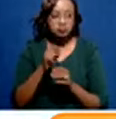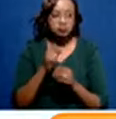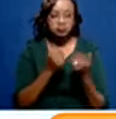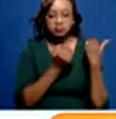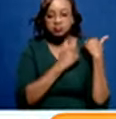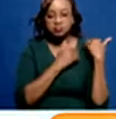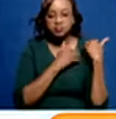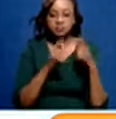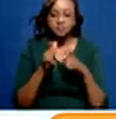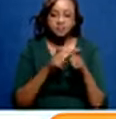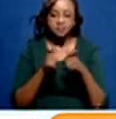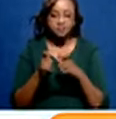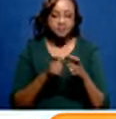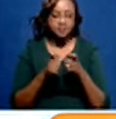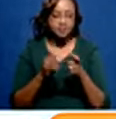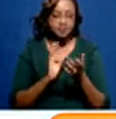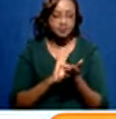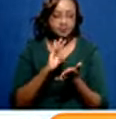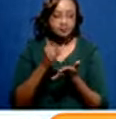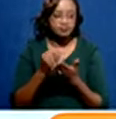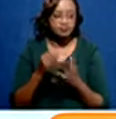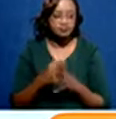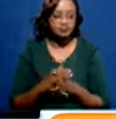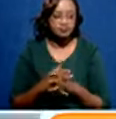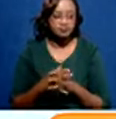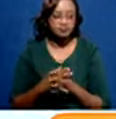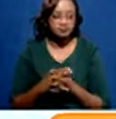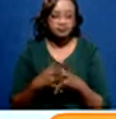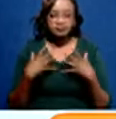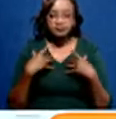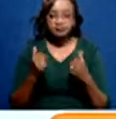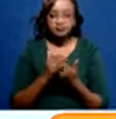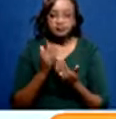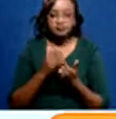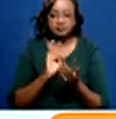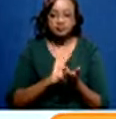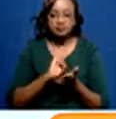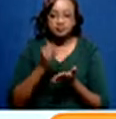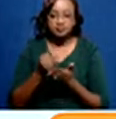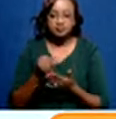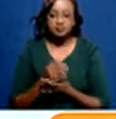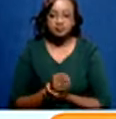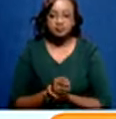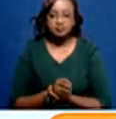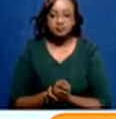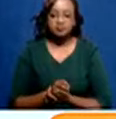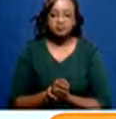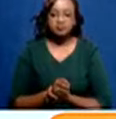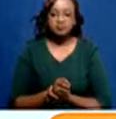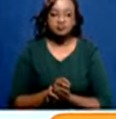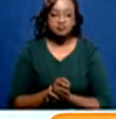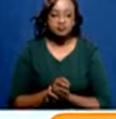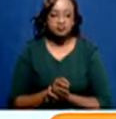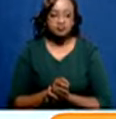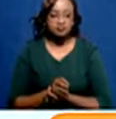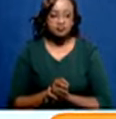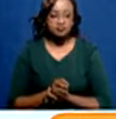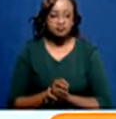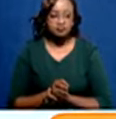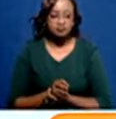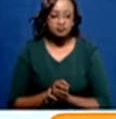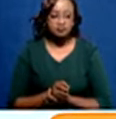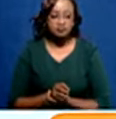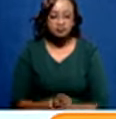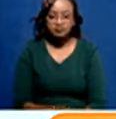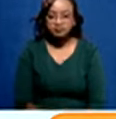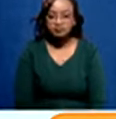funds. The first fund is the primary healthcare fund. Then you've got the Social Health Insurance Fund, which might be what is the equivalent of